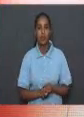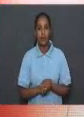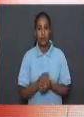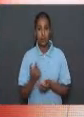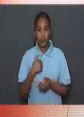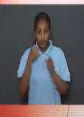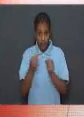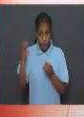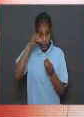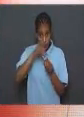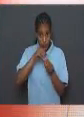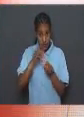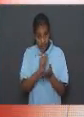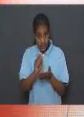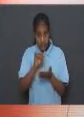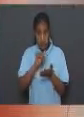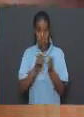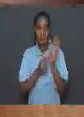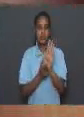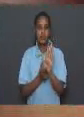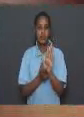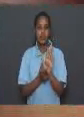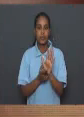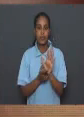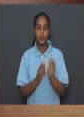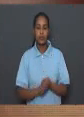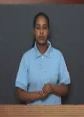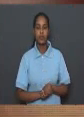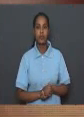can also write that like this.